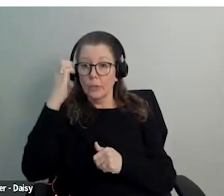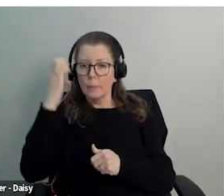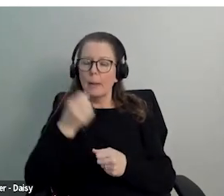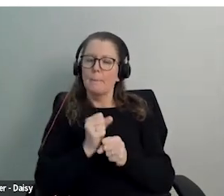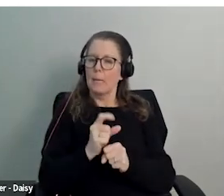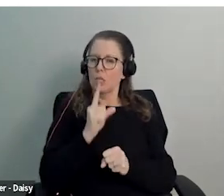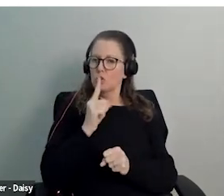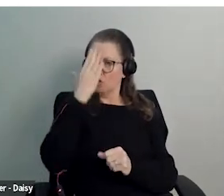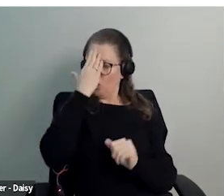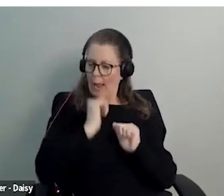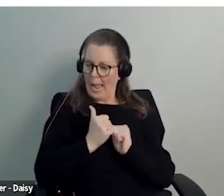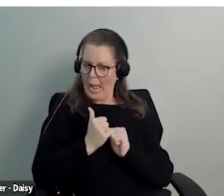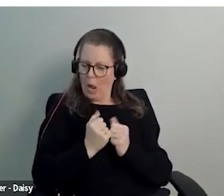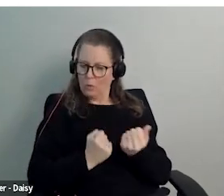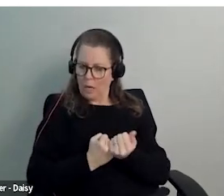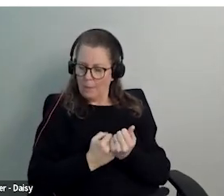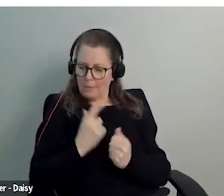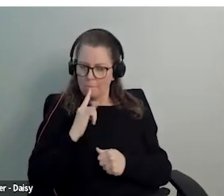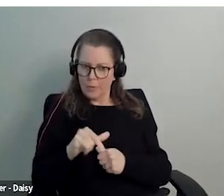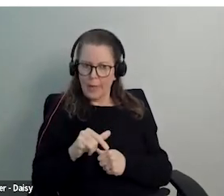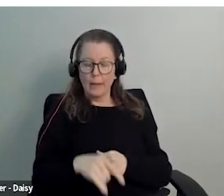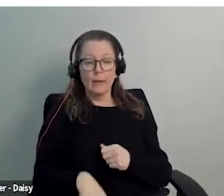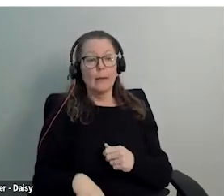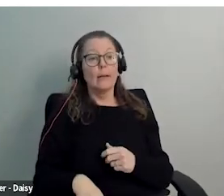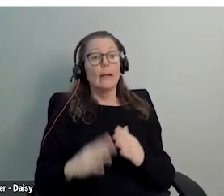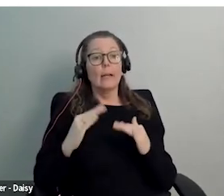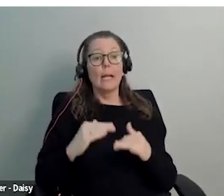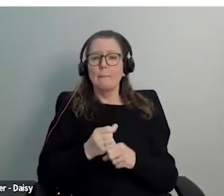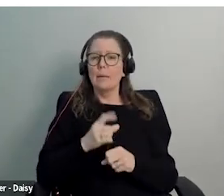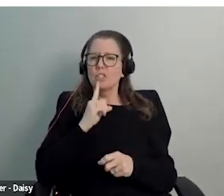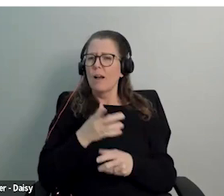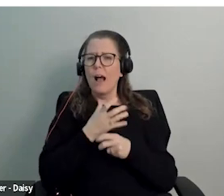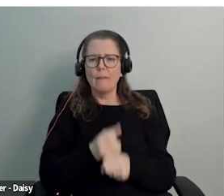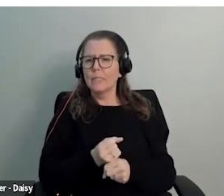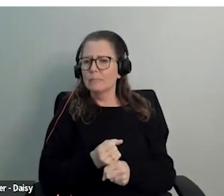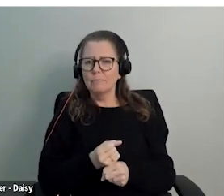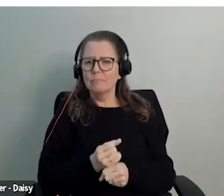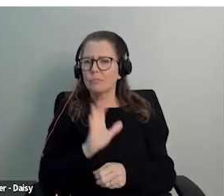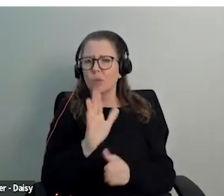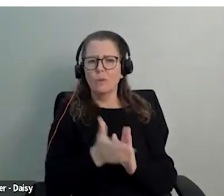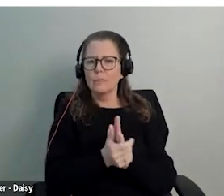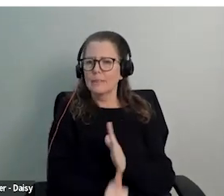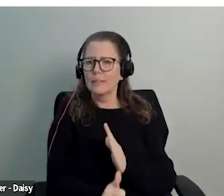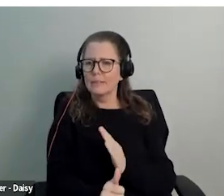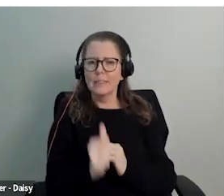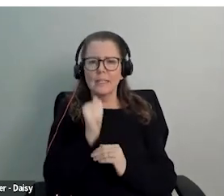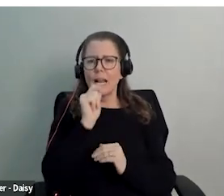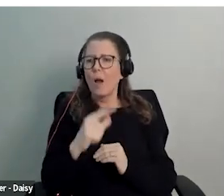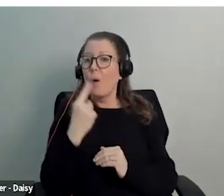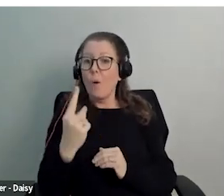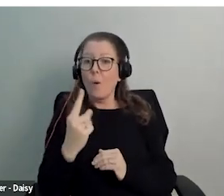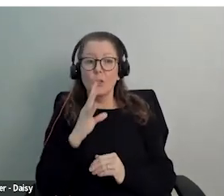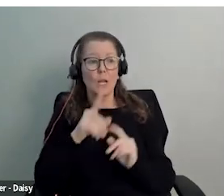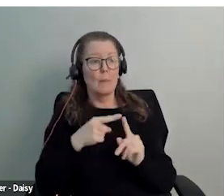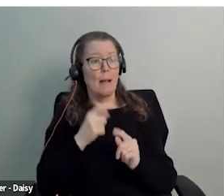reasonable accommodations. Have confidence in your skills and the value that you bring. Self-advocacy isn't just about accommodations.